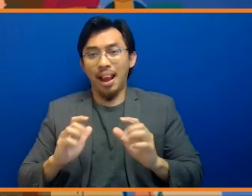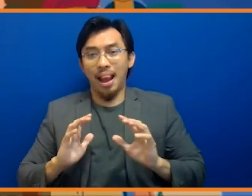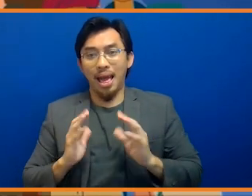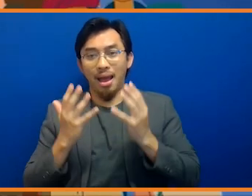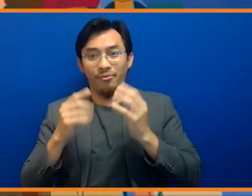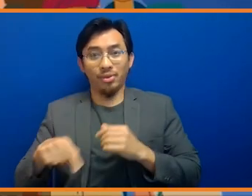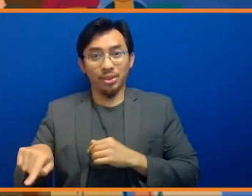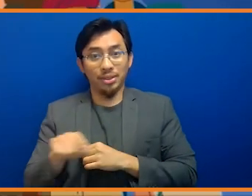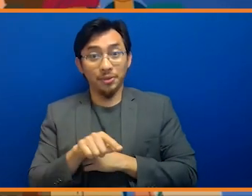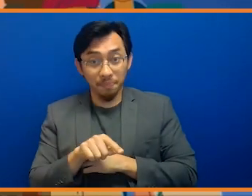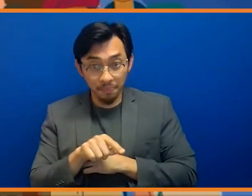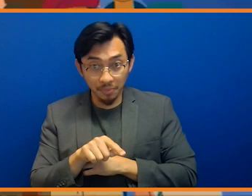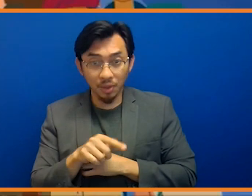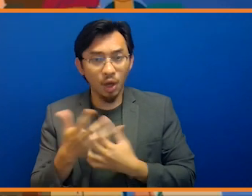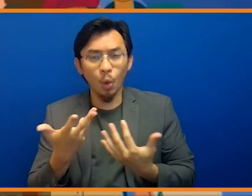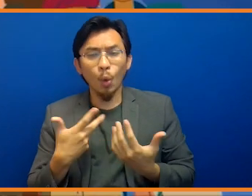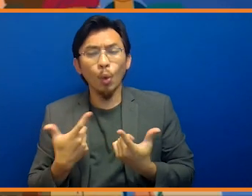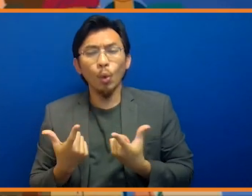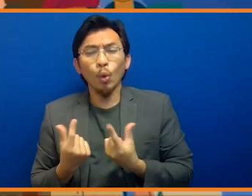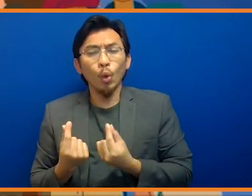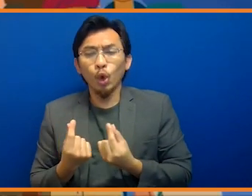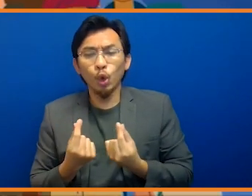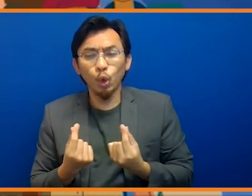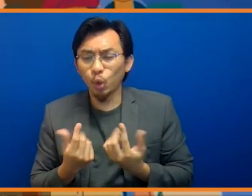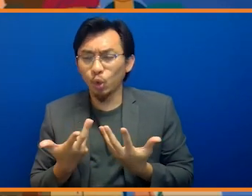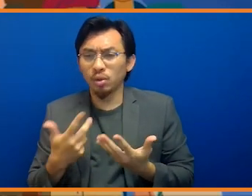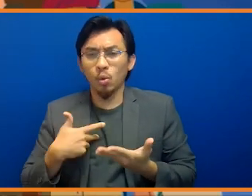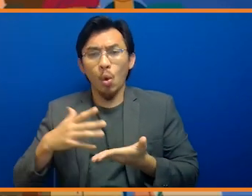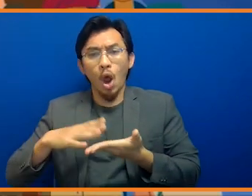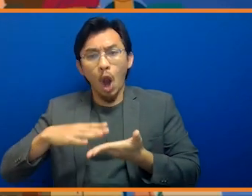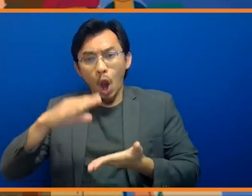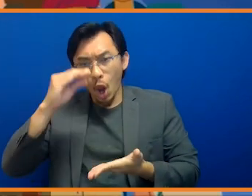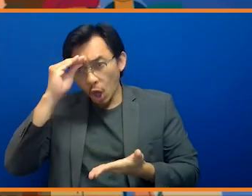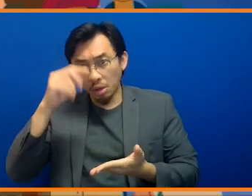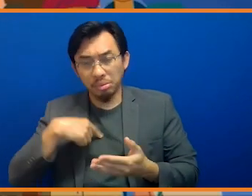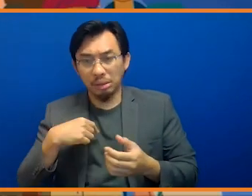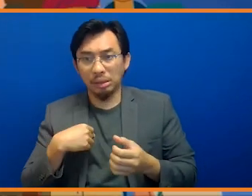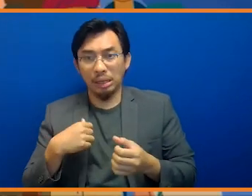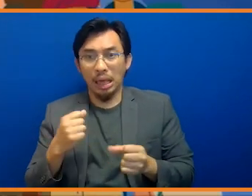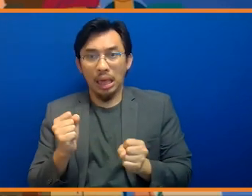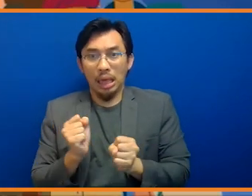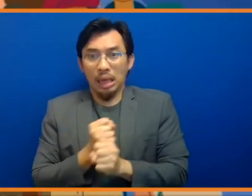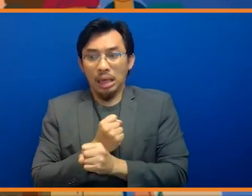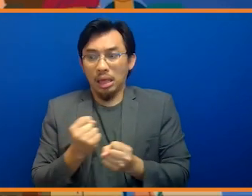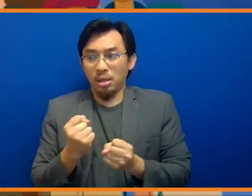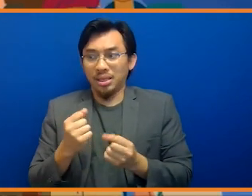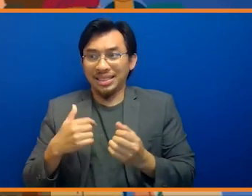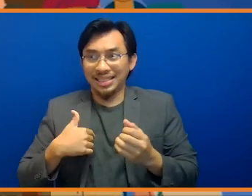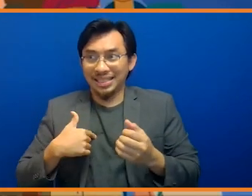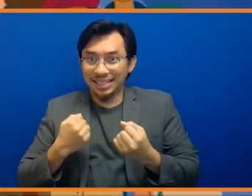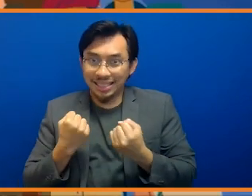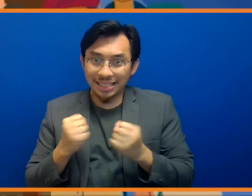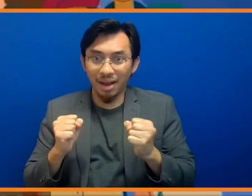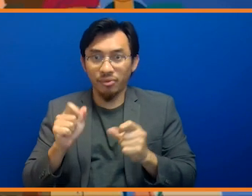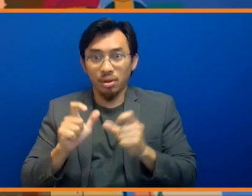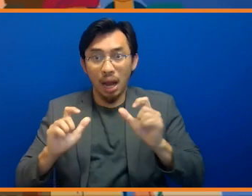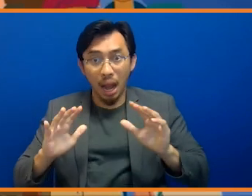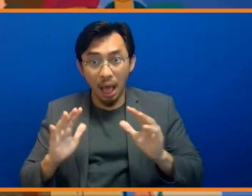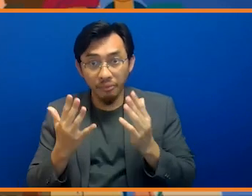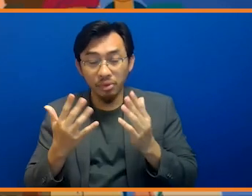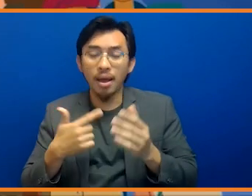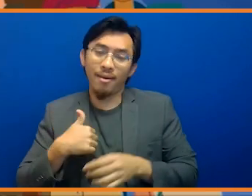life. Whatever we are doing, whatever we are learning, if we cannot save the human life, we are failed. We are